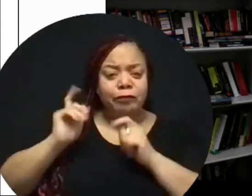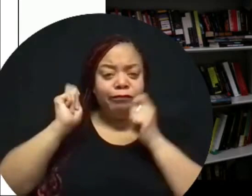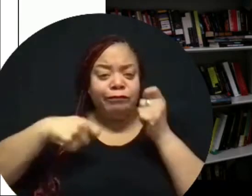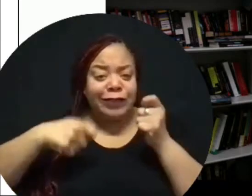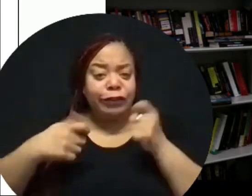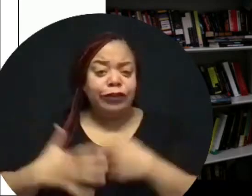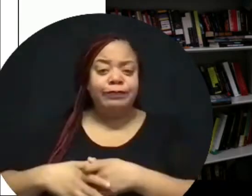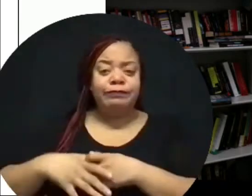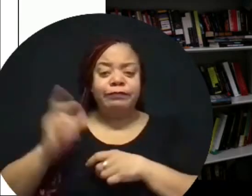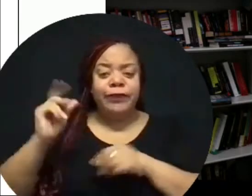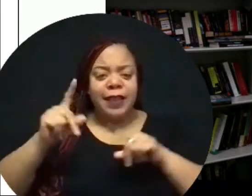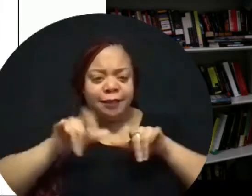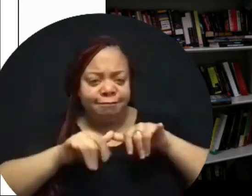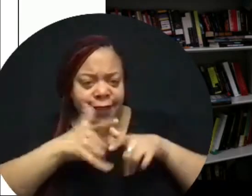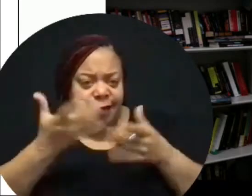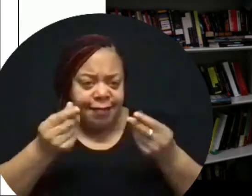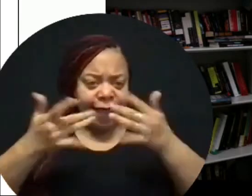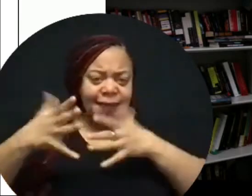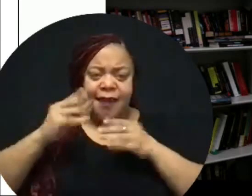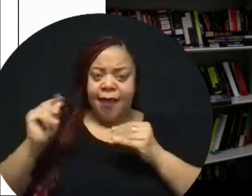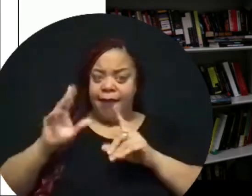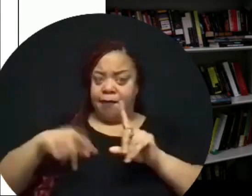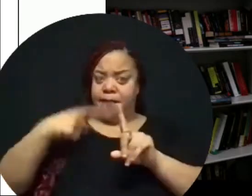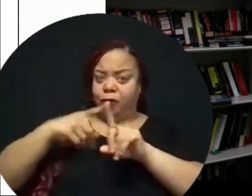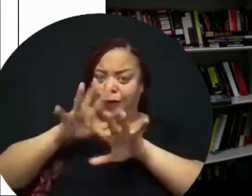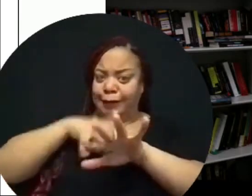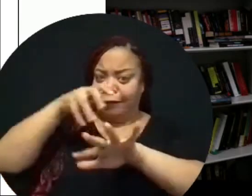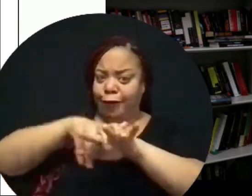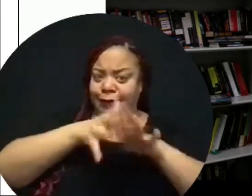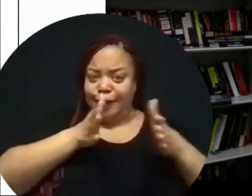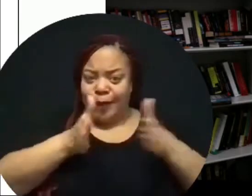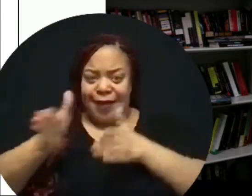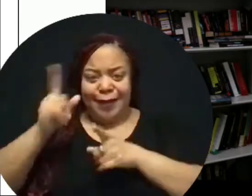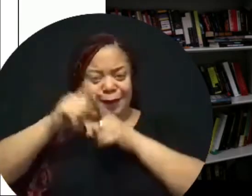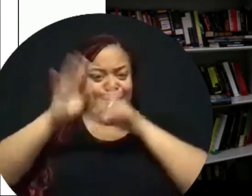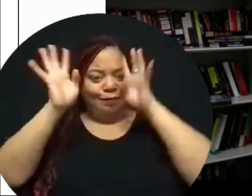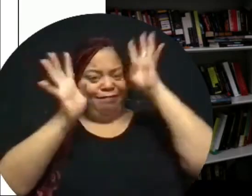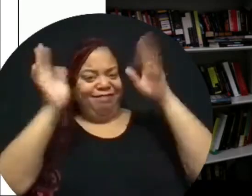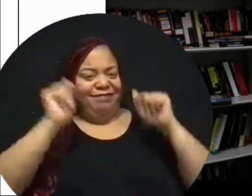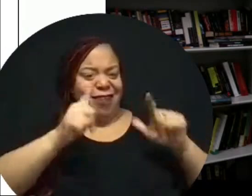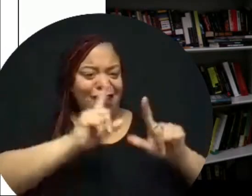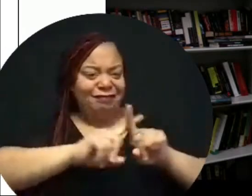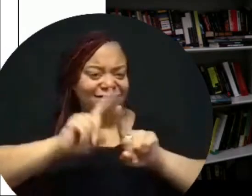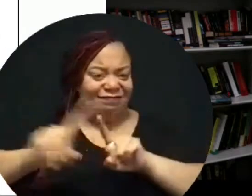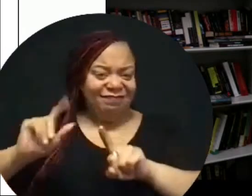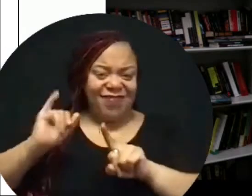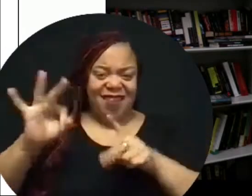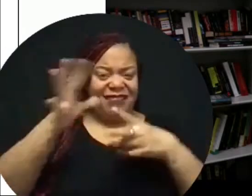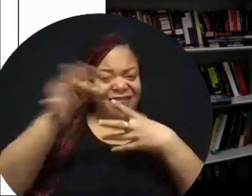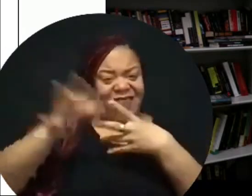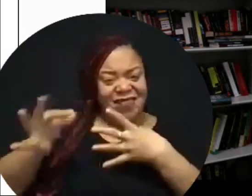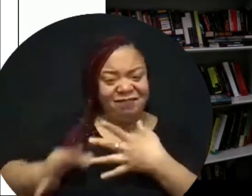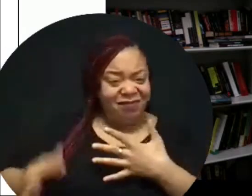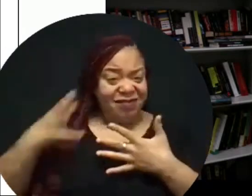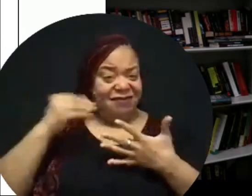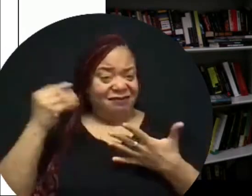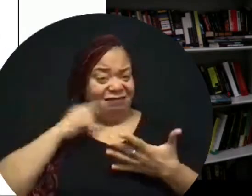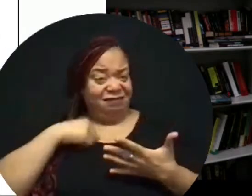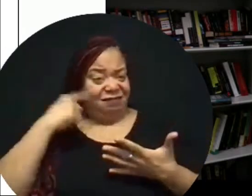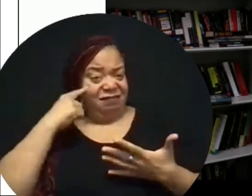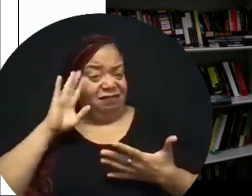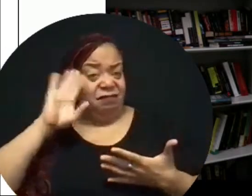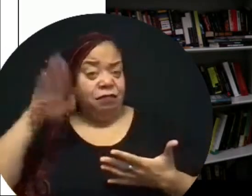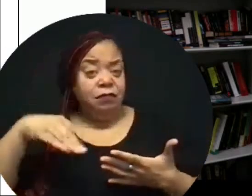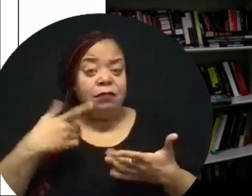key, that even in those contexts, on slave ships, in slave castles, on plantations, during the